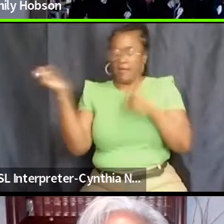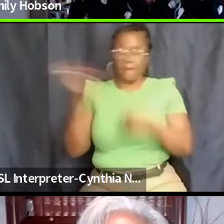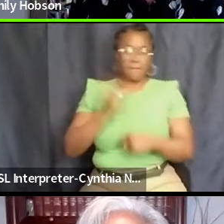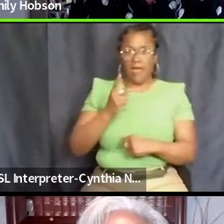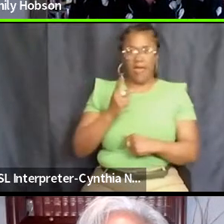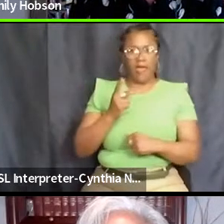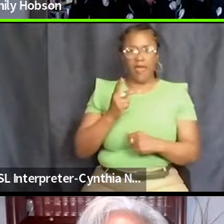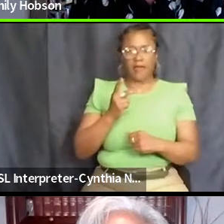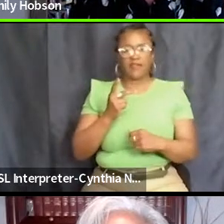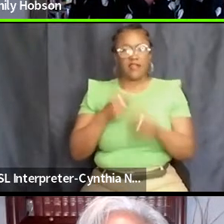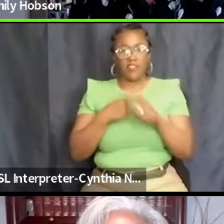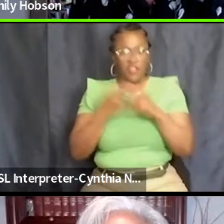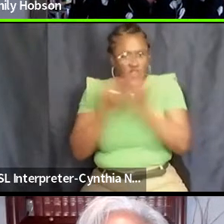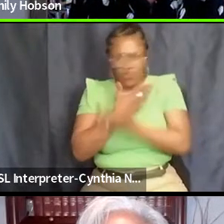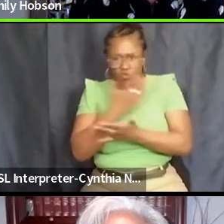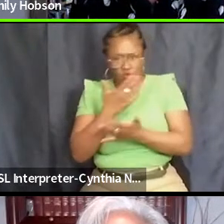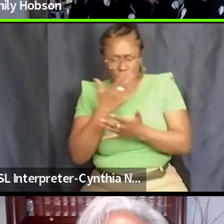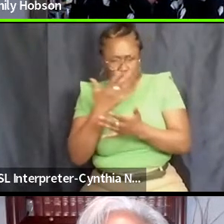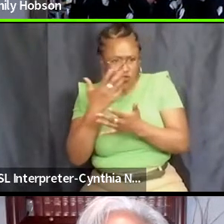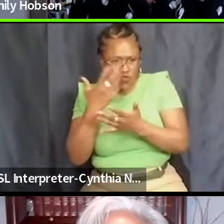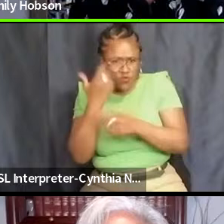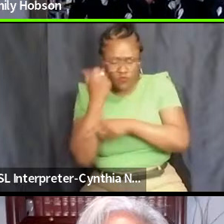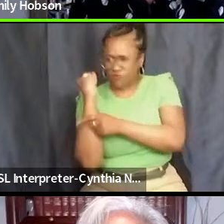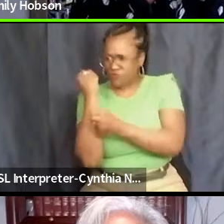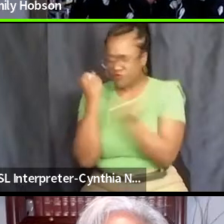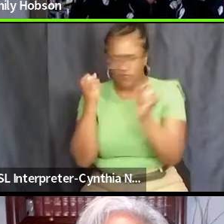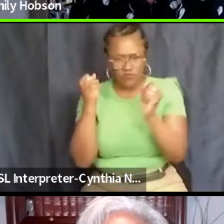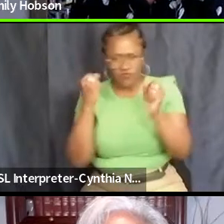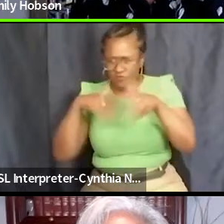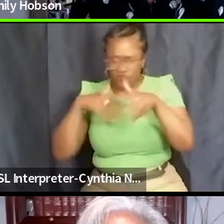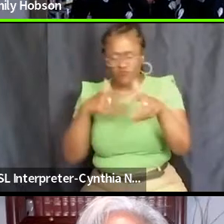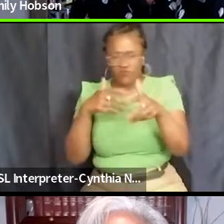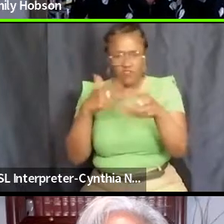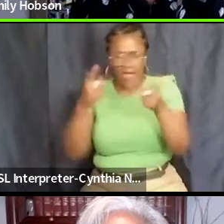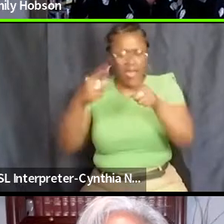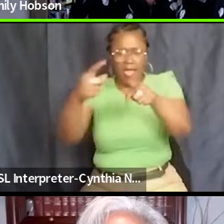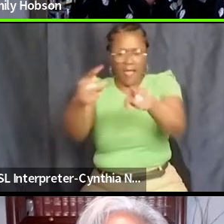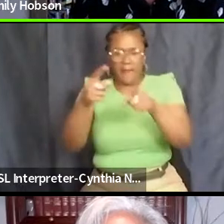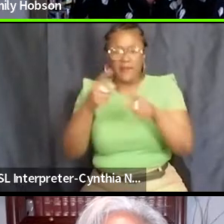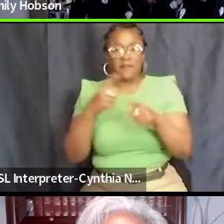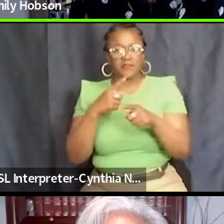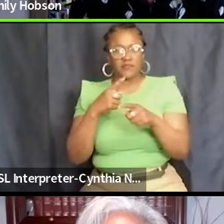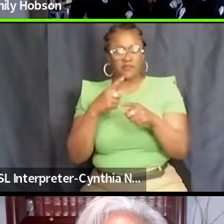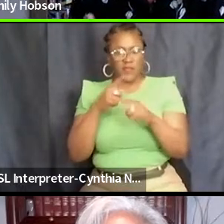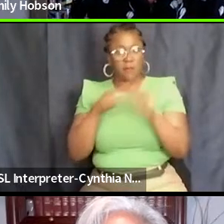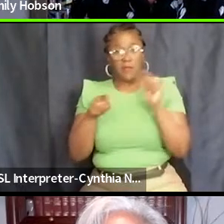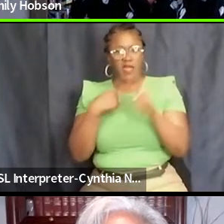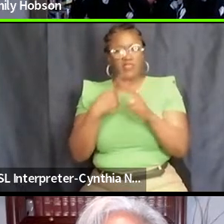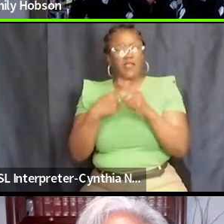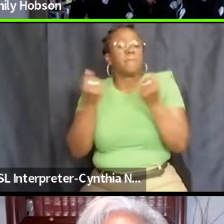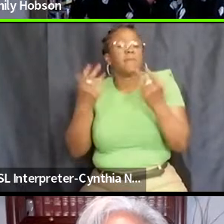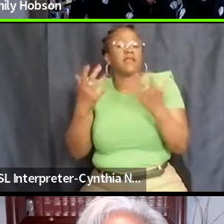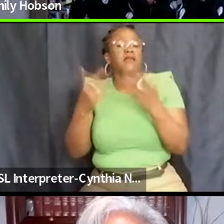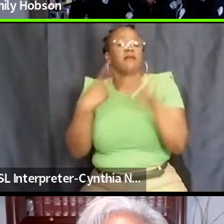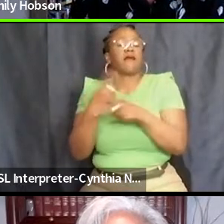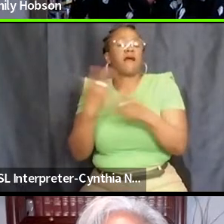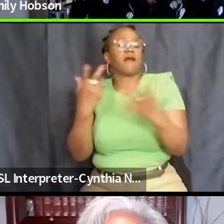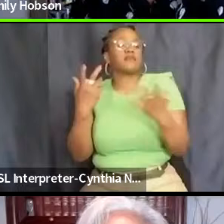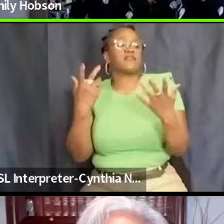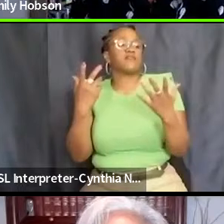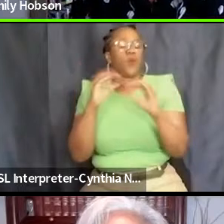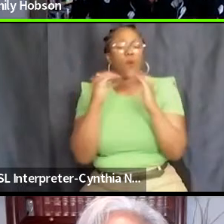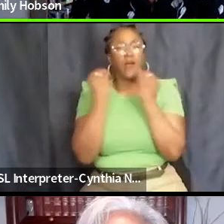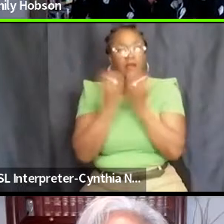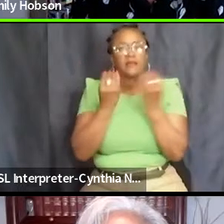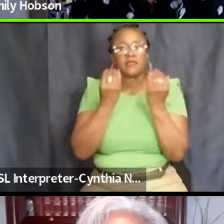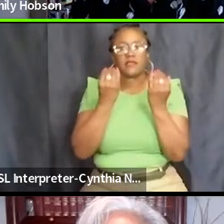and new kinds of formulations came up, right, across the period. And in fact, also many different kinds of organizing